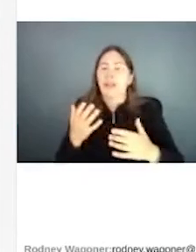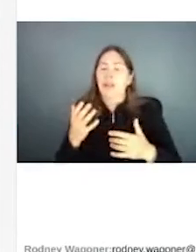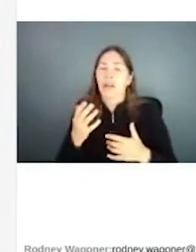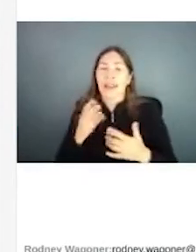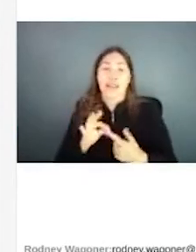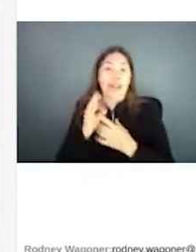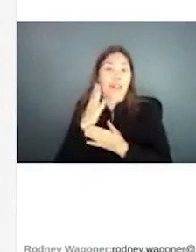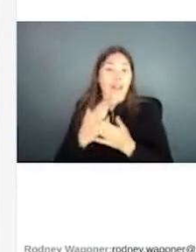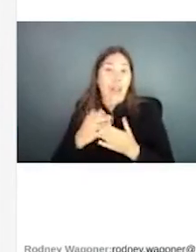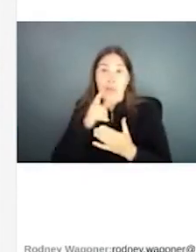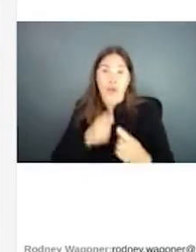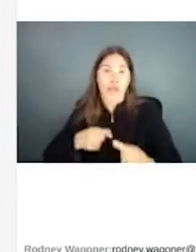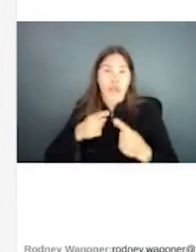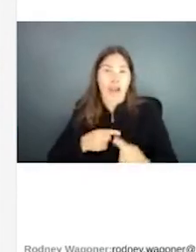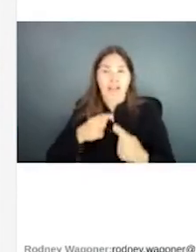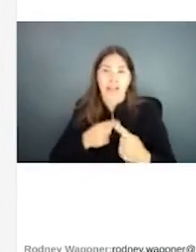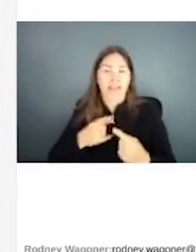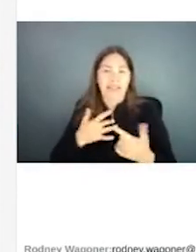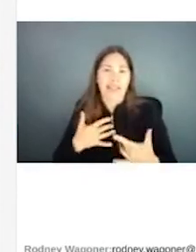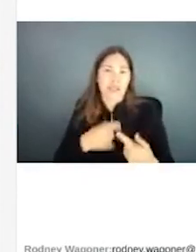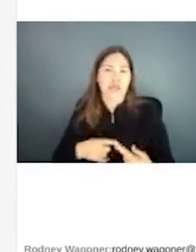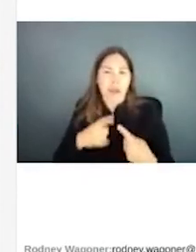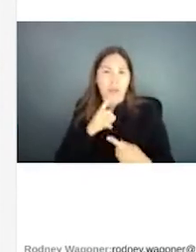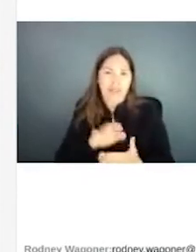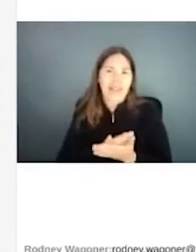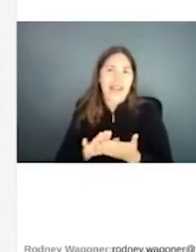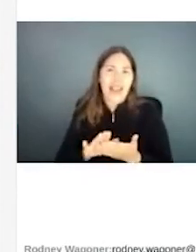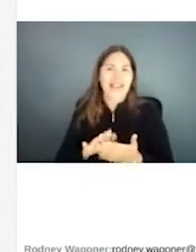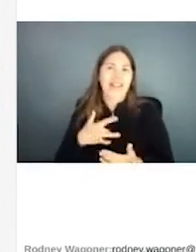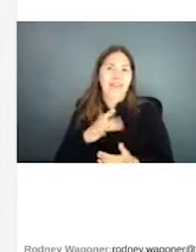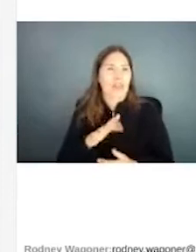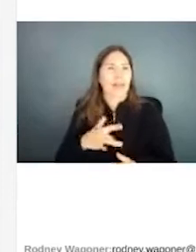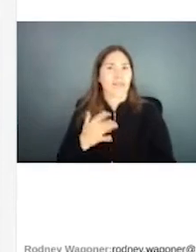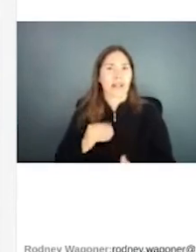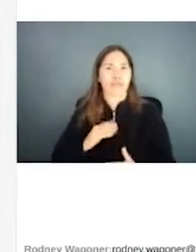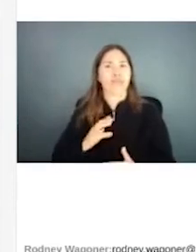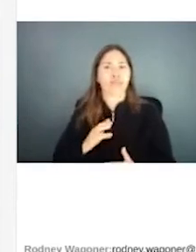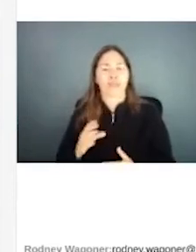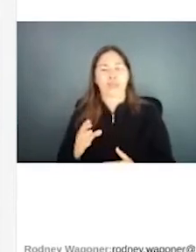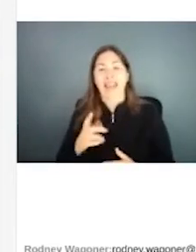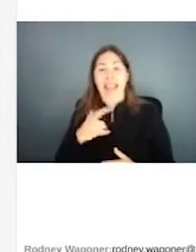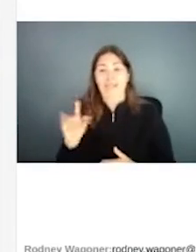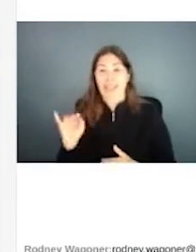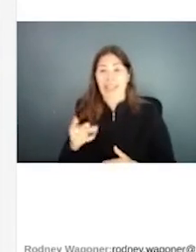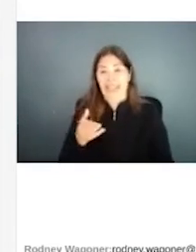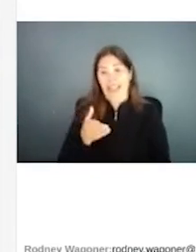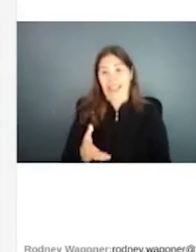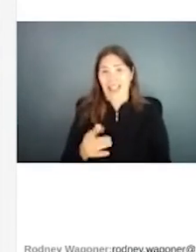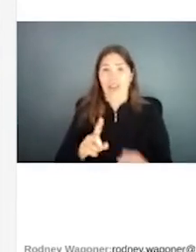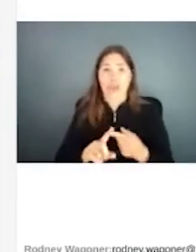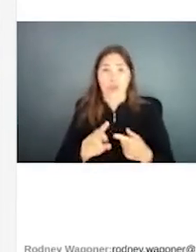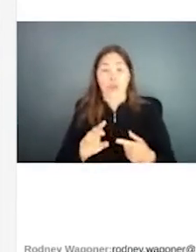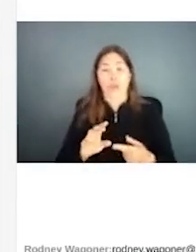especially those who might struggle a little bit. It was a nice little confidence boost. I have a link in here to my